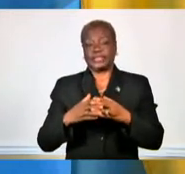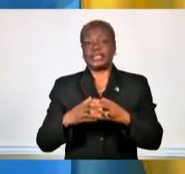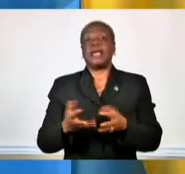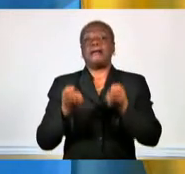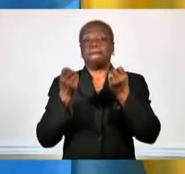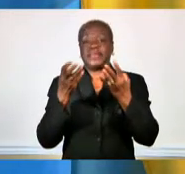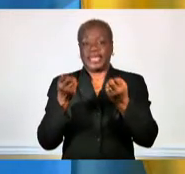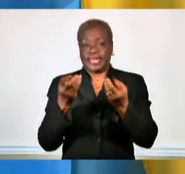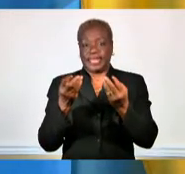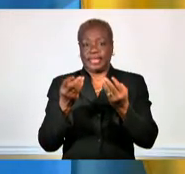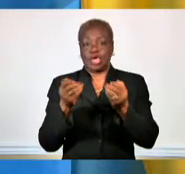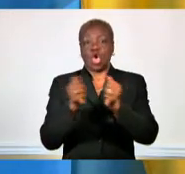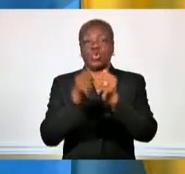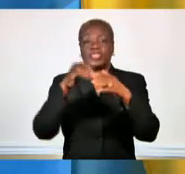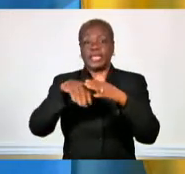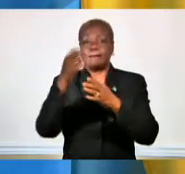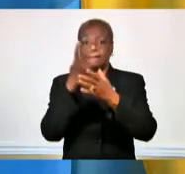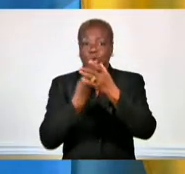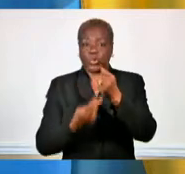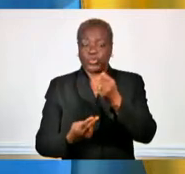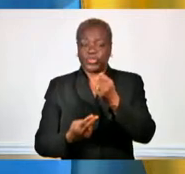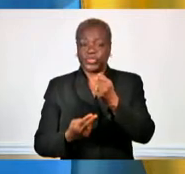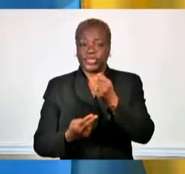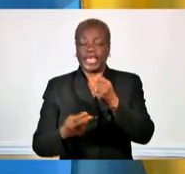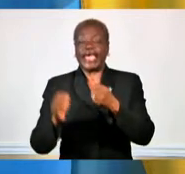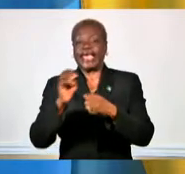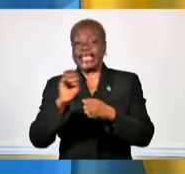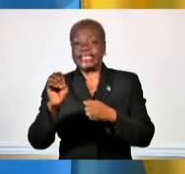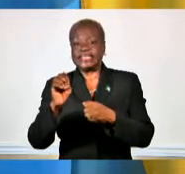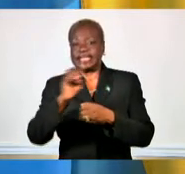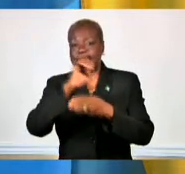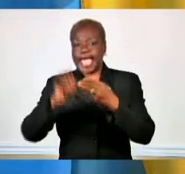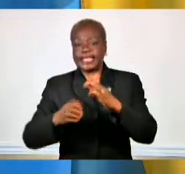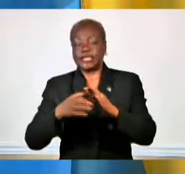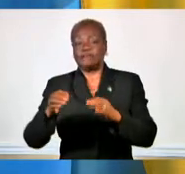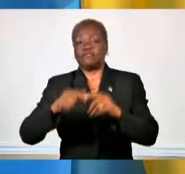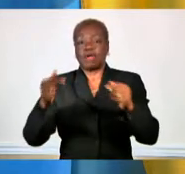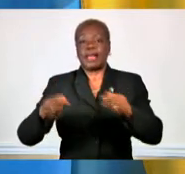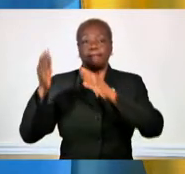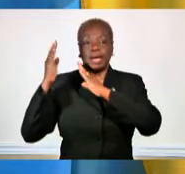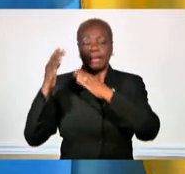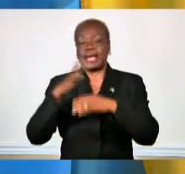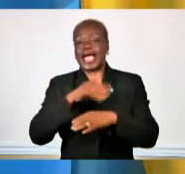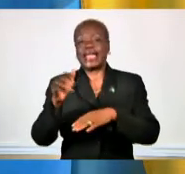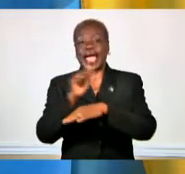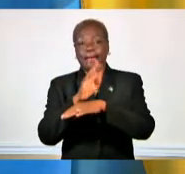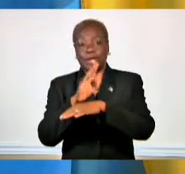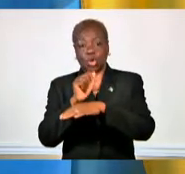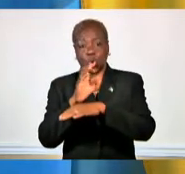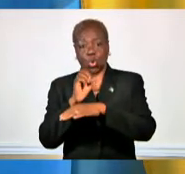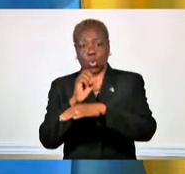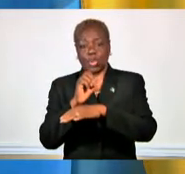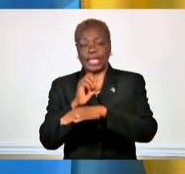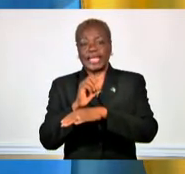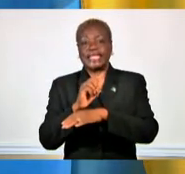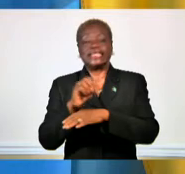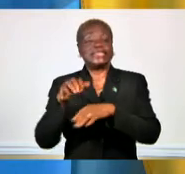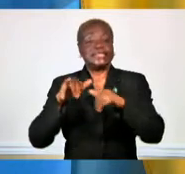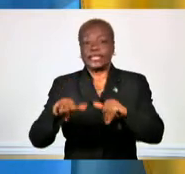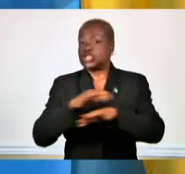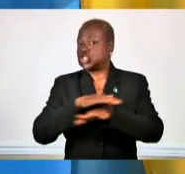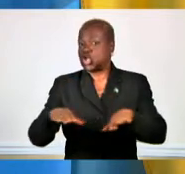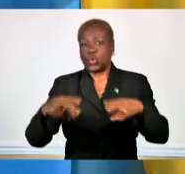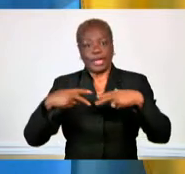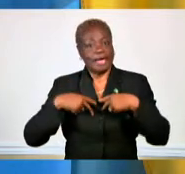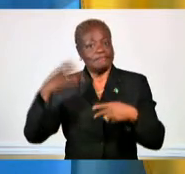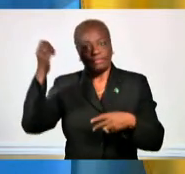Many within both the eastern end of Grand Bahama and Abaco still do not have electricity.